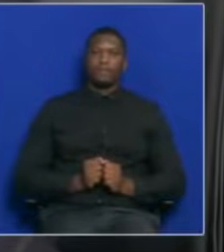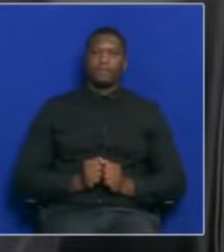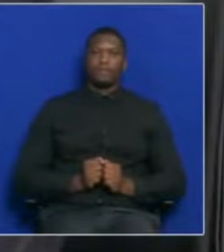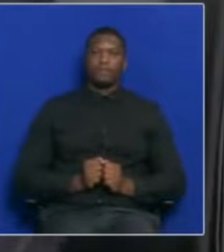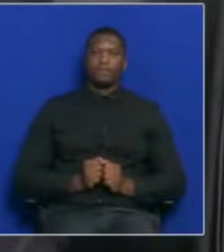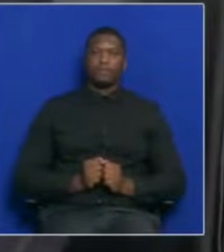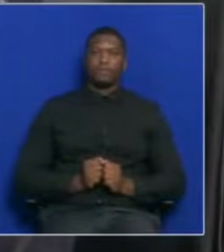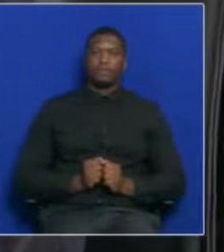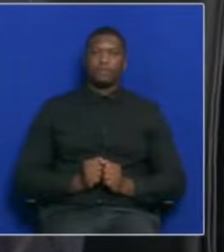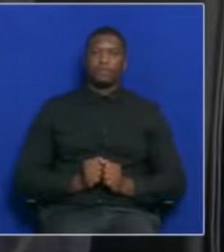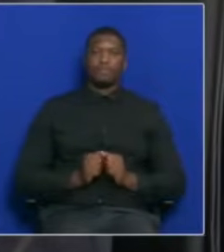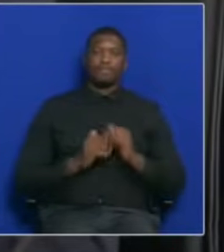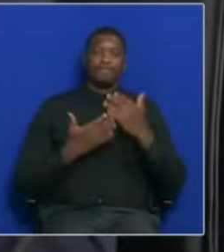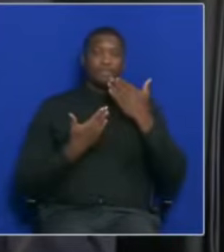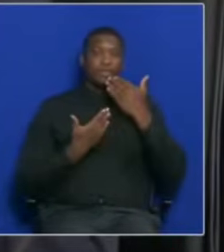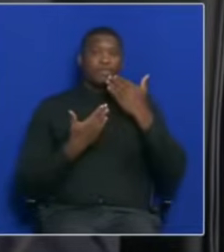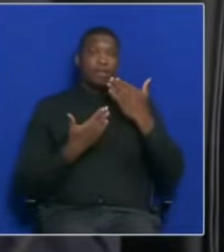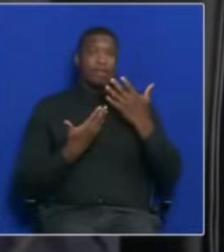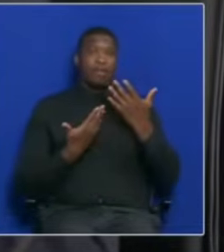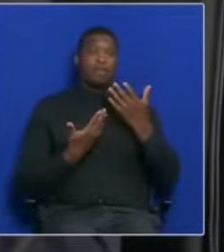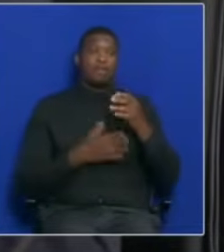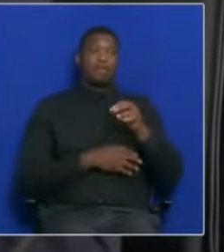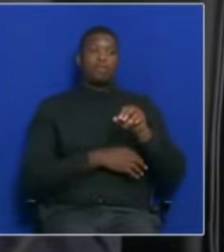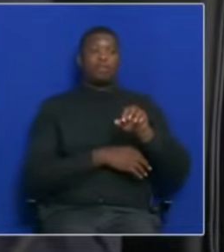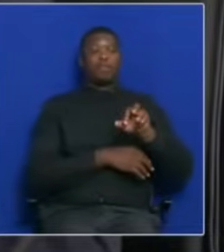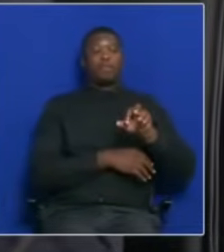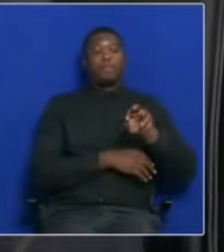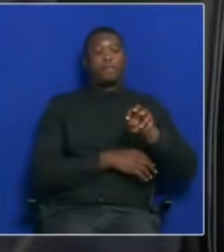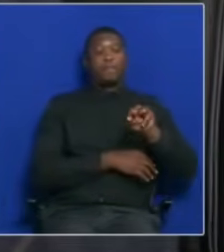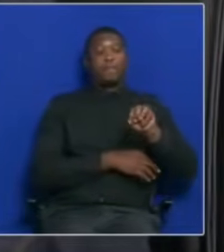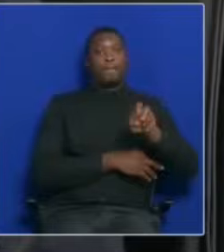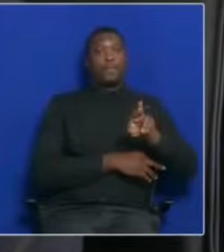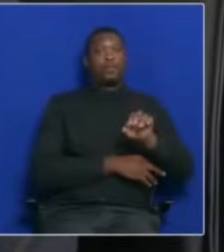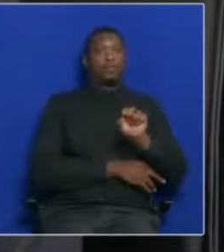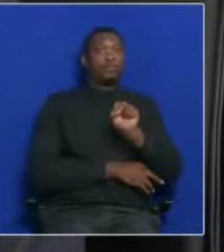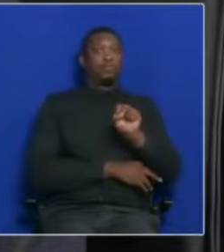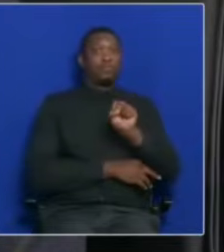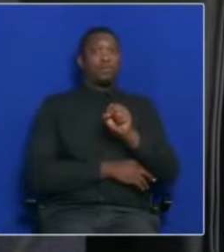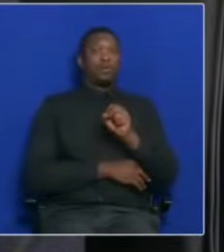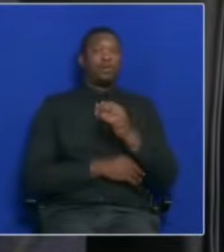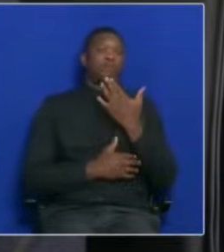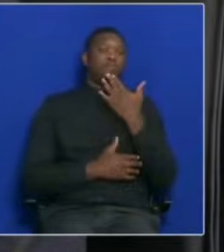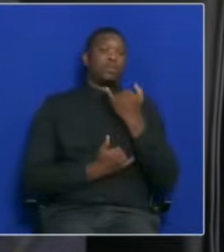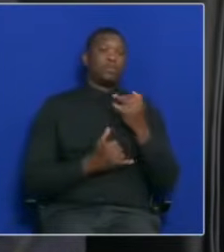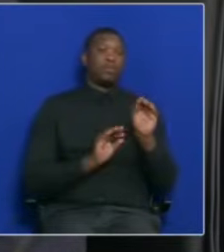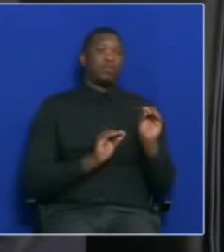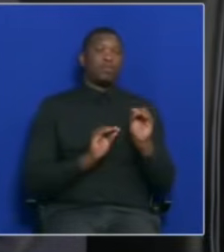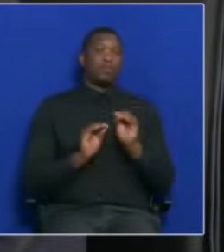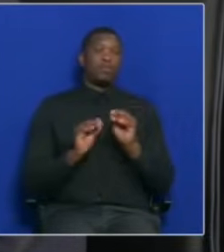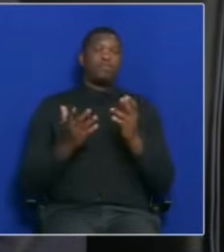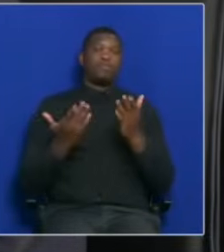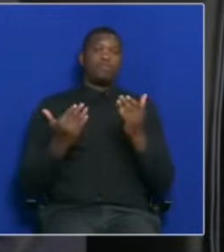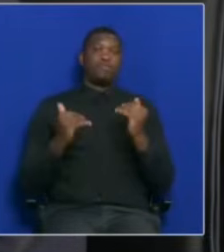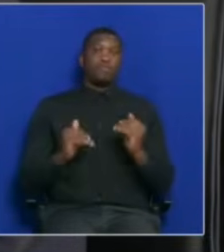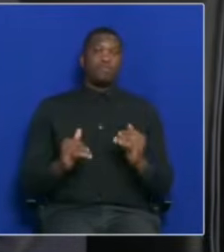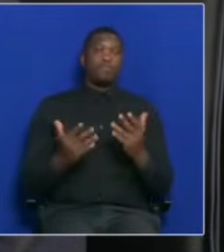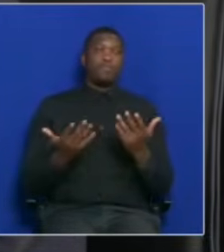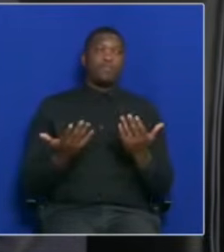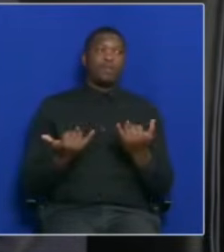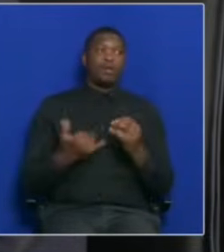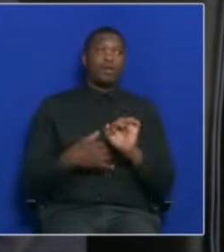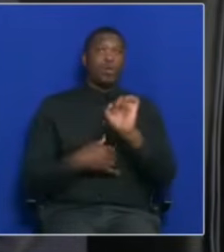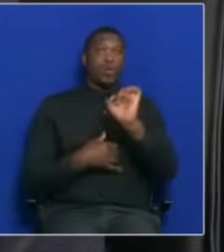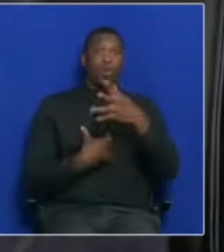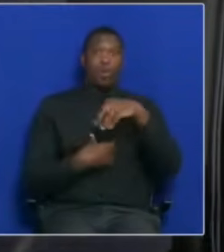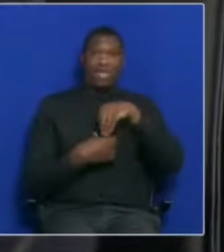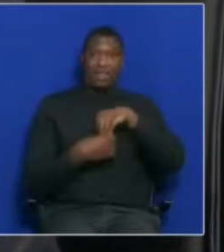Thank you, Mr. Sesoko. Then can we please move on to, let's deal with your involvement in